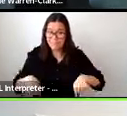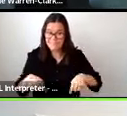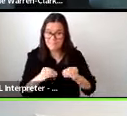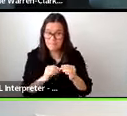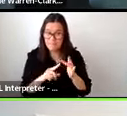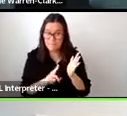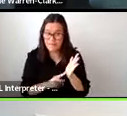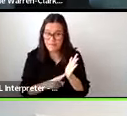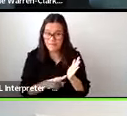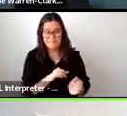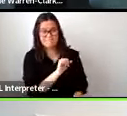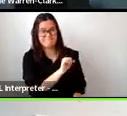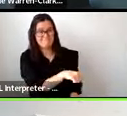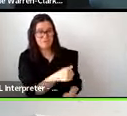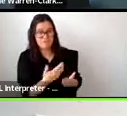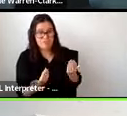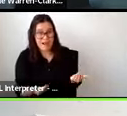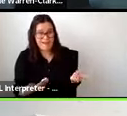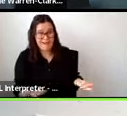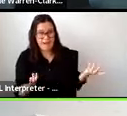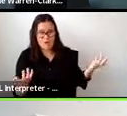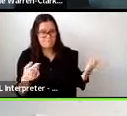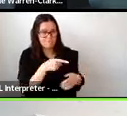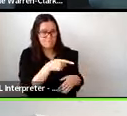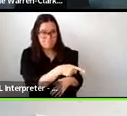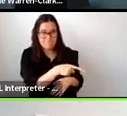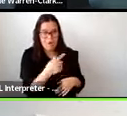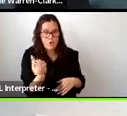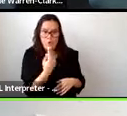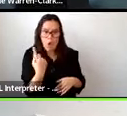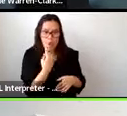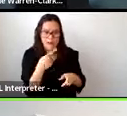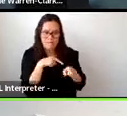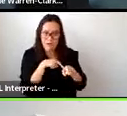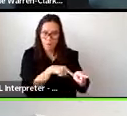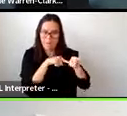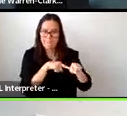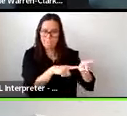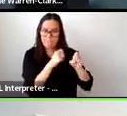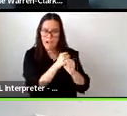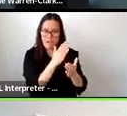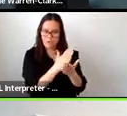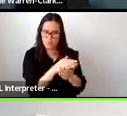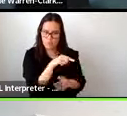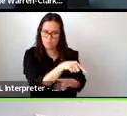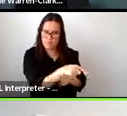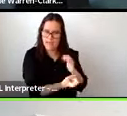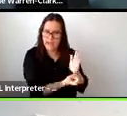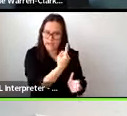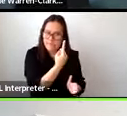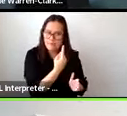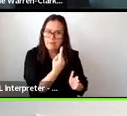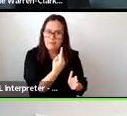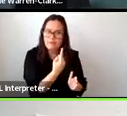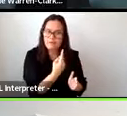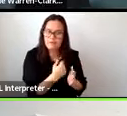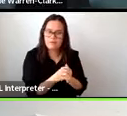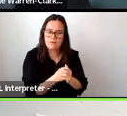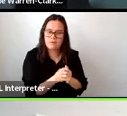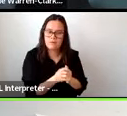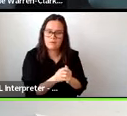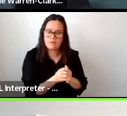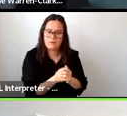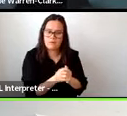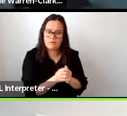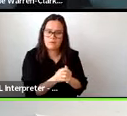concerned, they're not set in stone, but something of that nature, an act, not a proposal